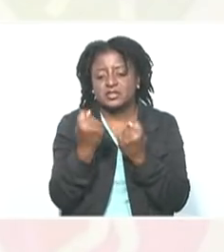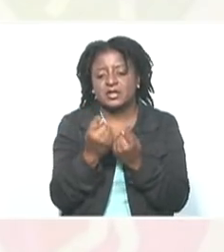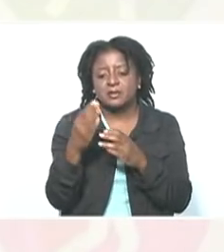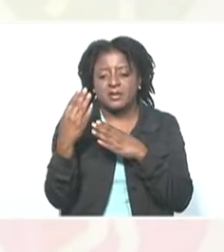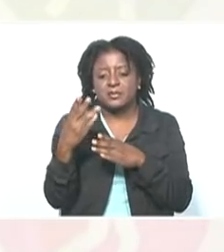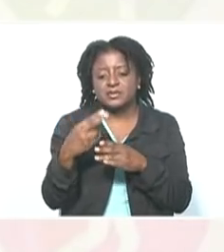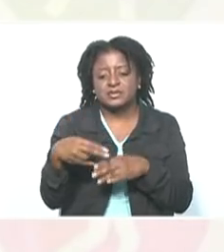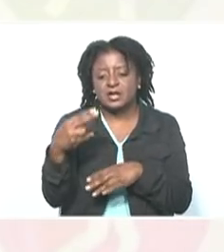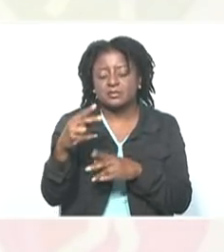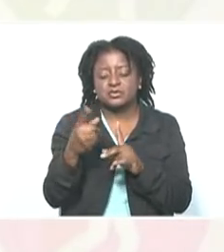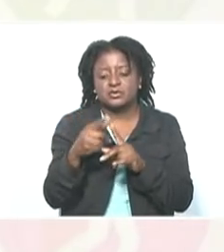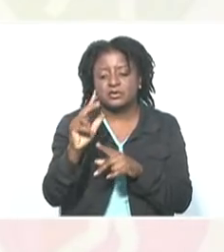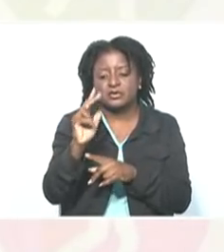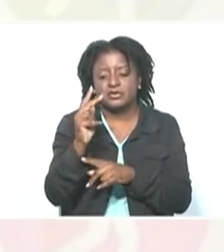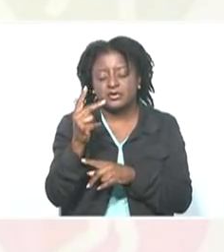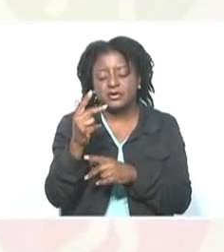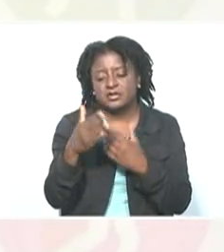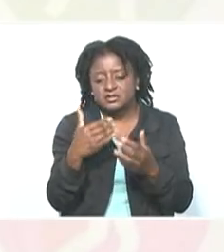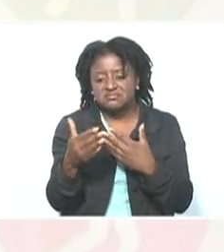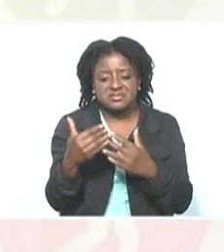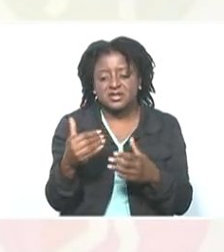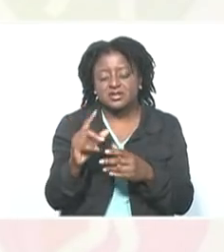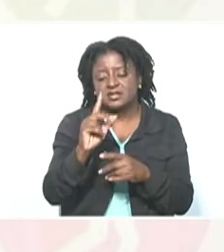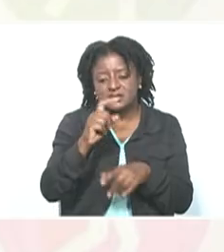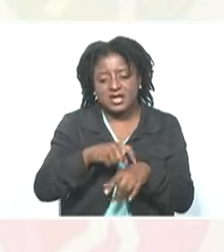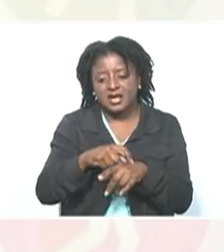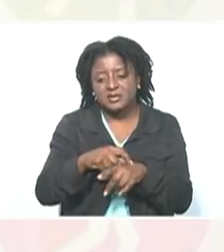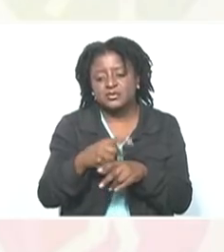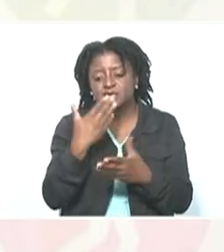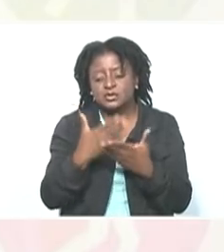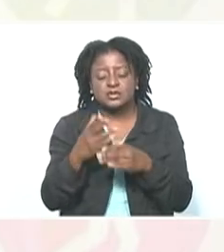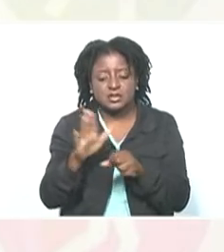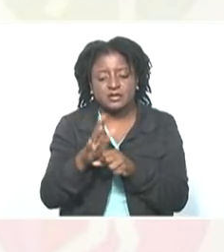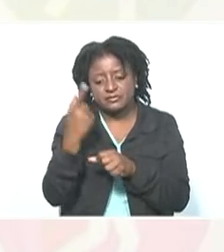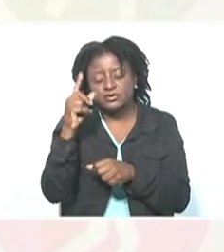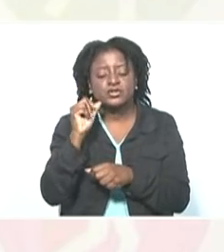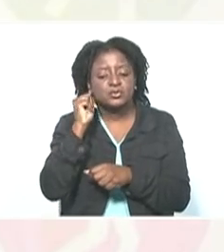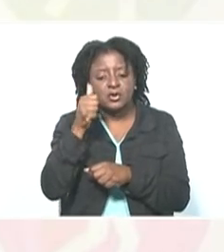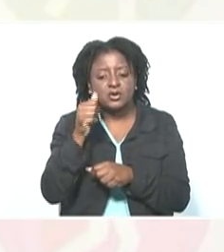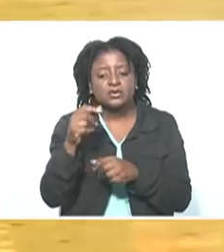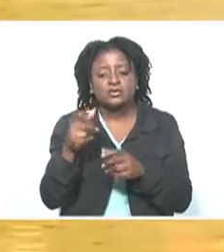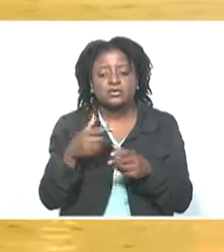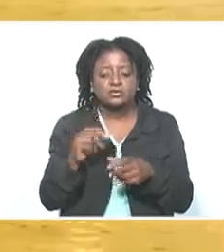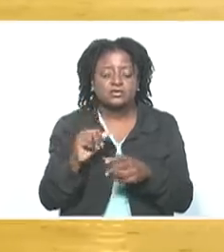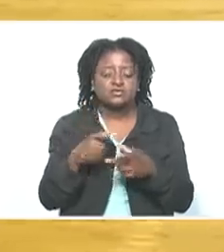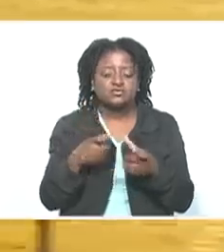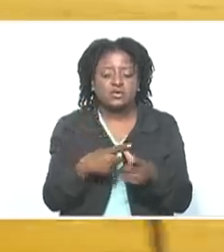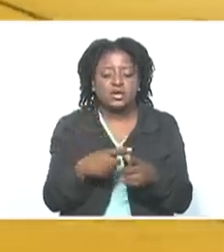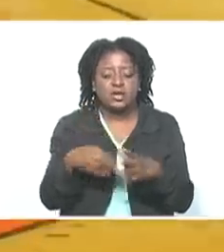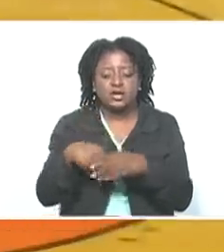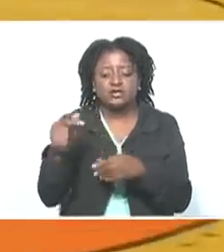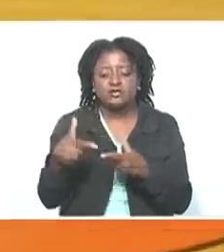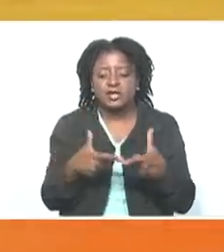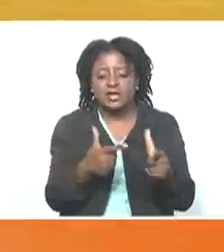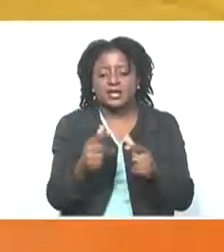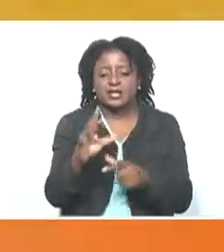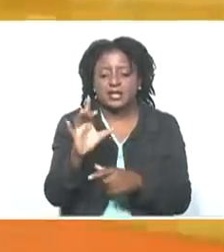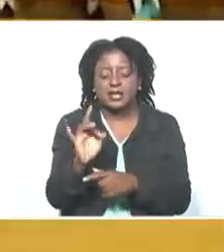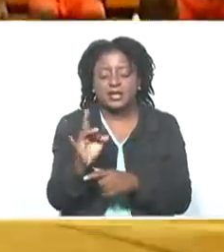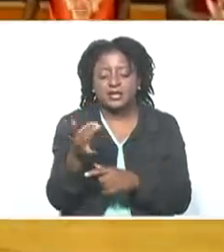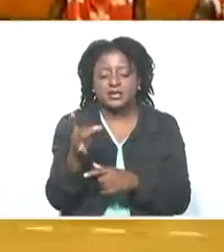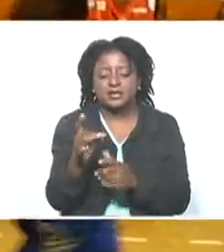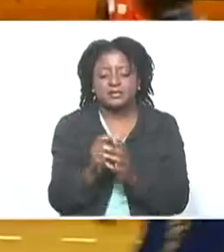though, the time would have gotten them into the final tomorrow, where they once again run out of lane number 8. The Providence Basketball Association's Best of